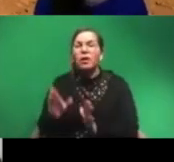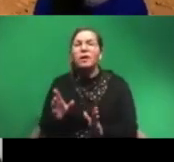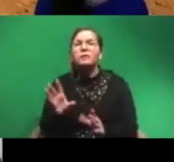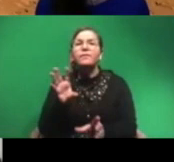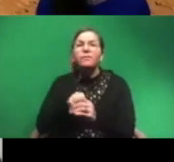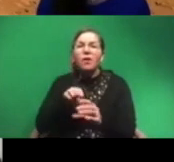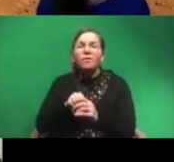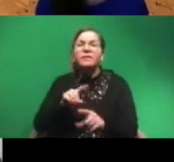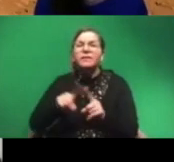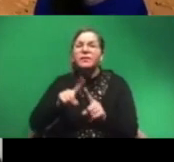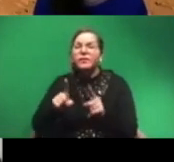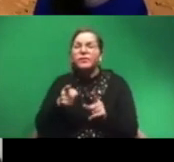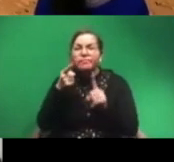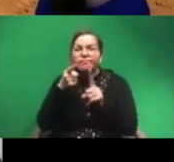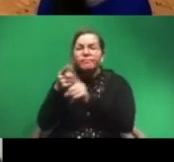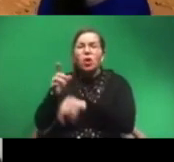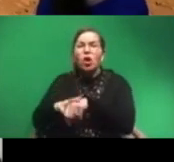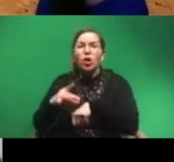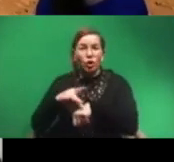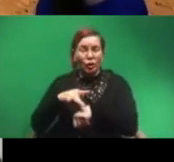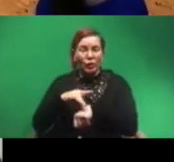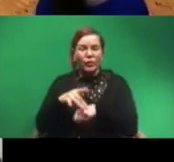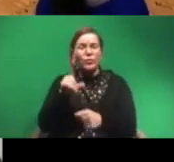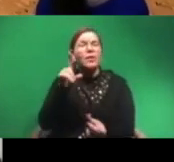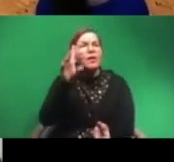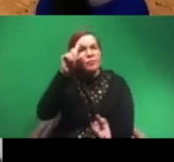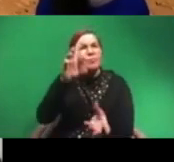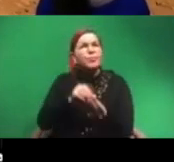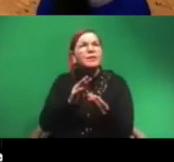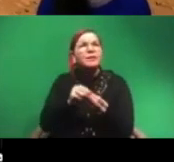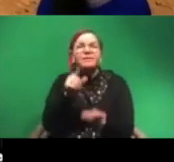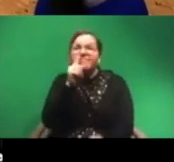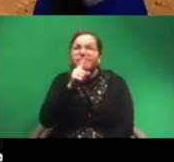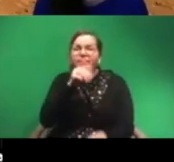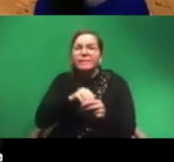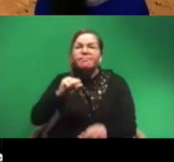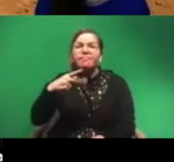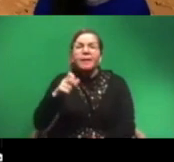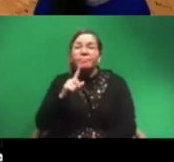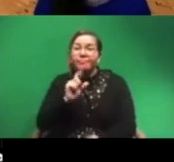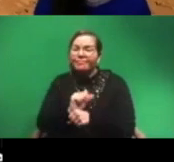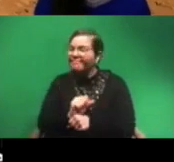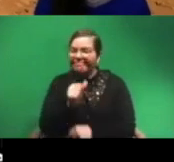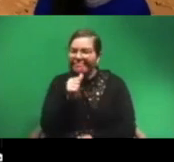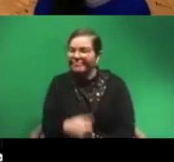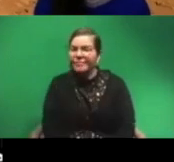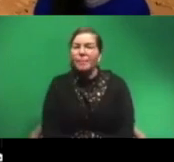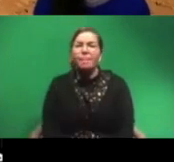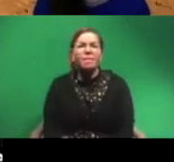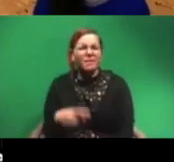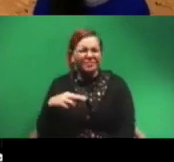on Earth, and we are pretending we're in space, but we're not actually in space. So the reason we might do this,